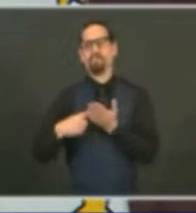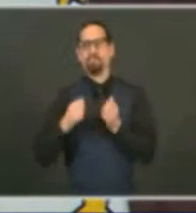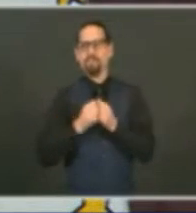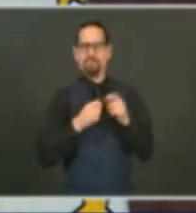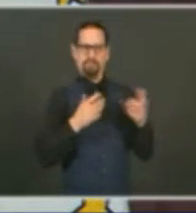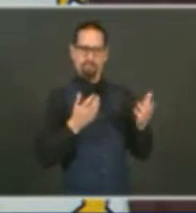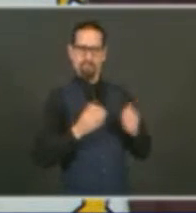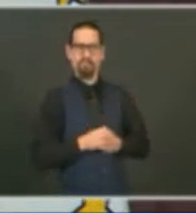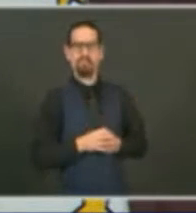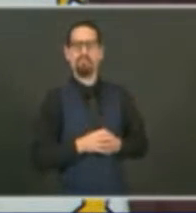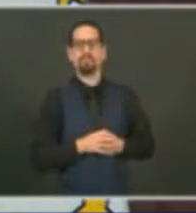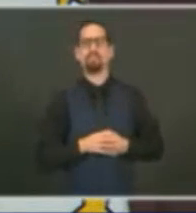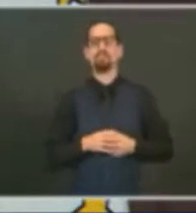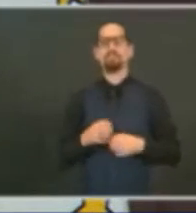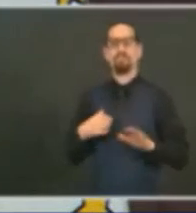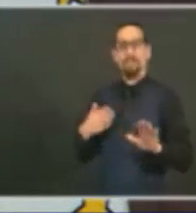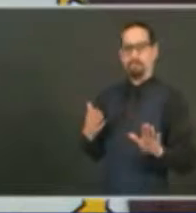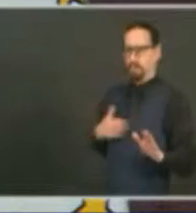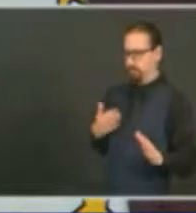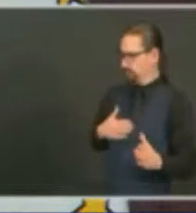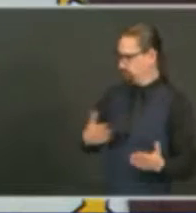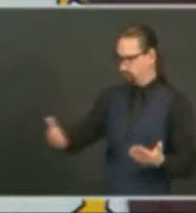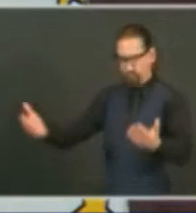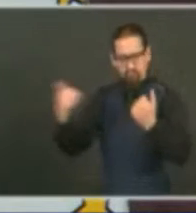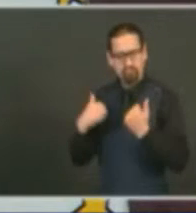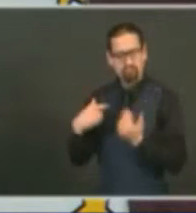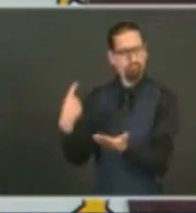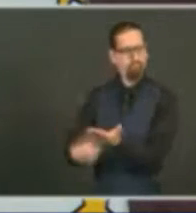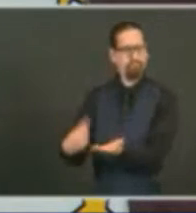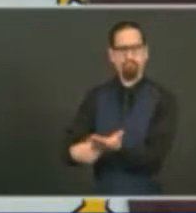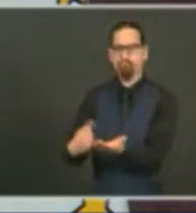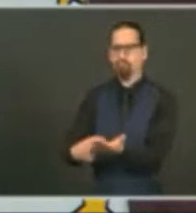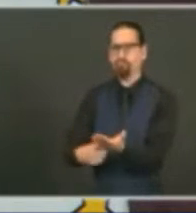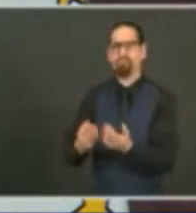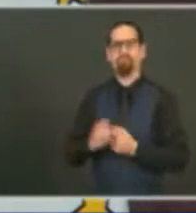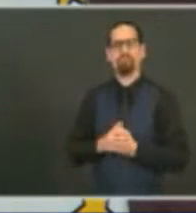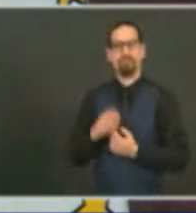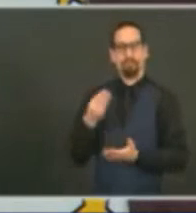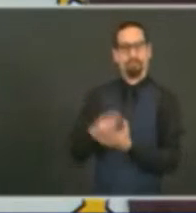them. The money we're just putting out now through the